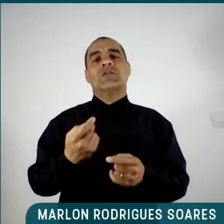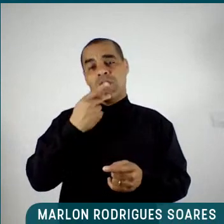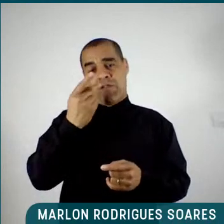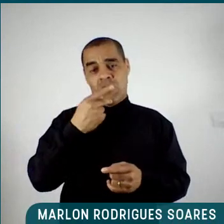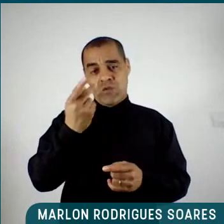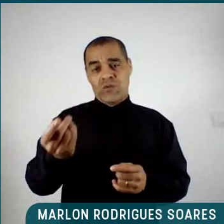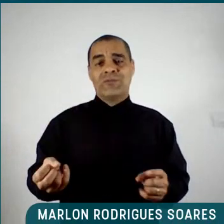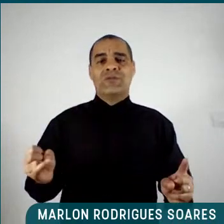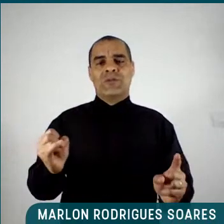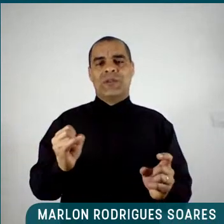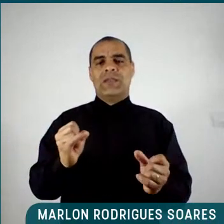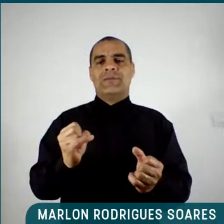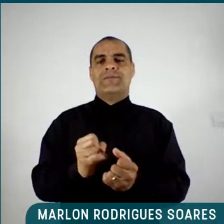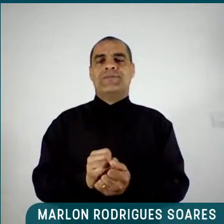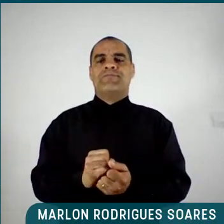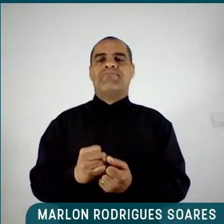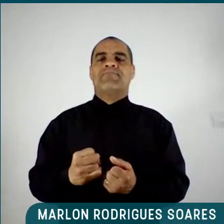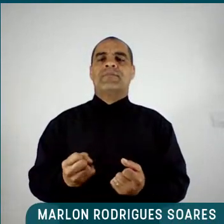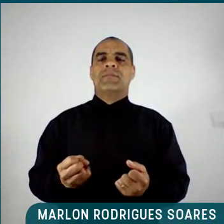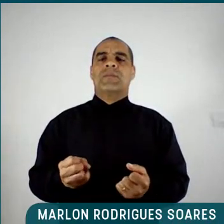you talked a lot